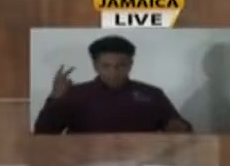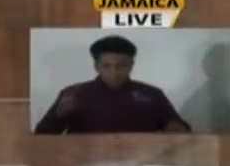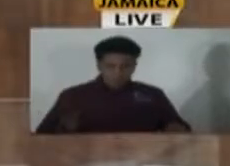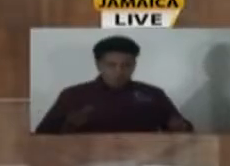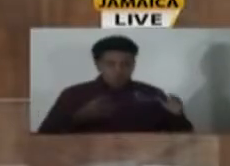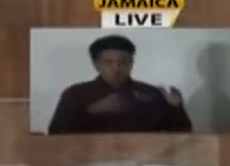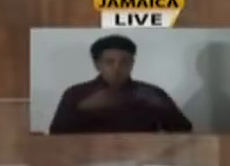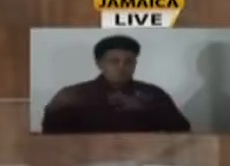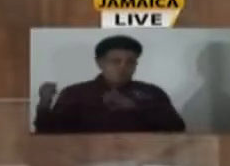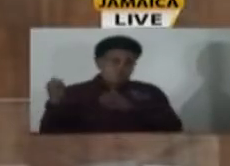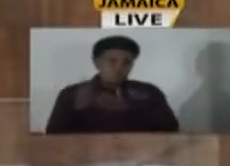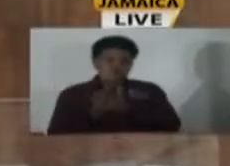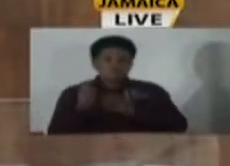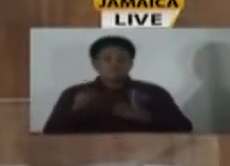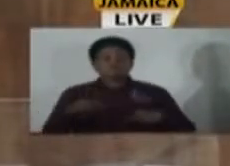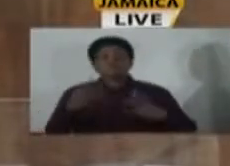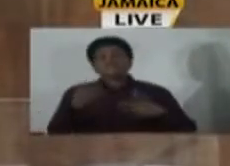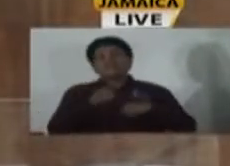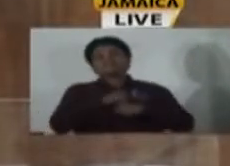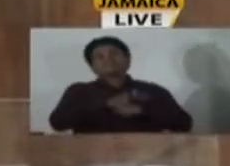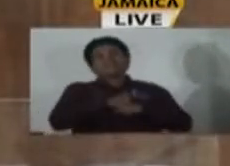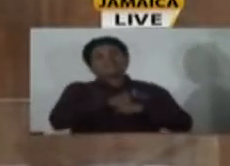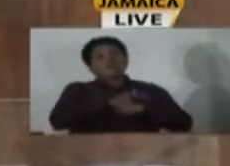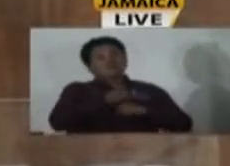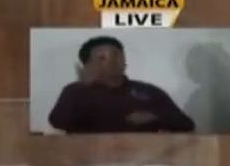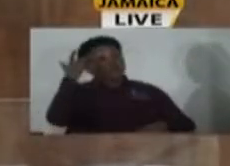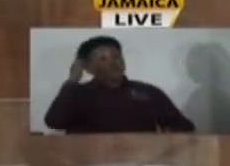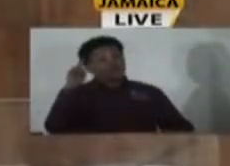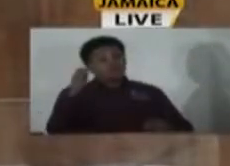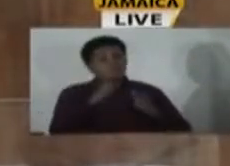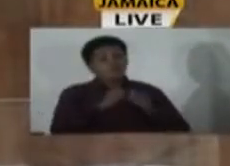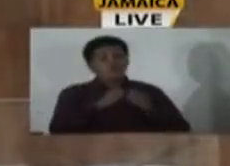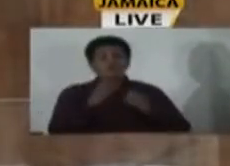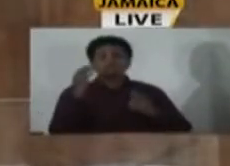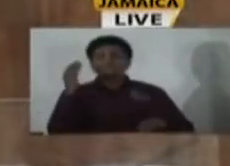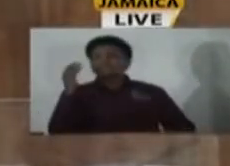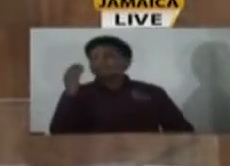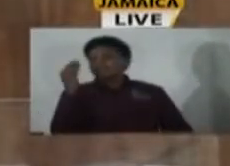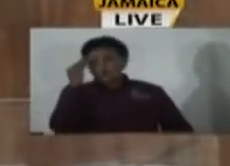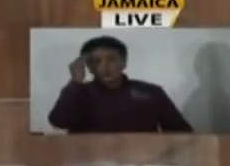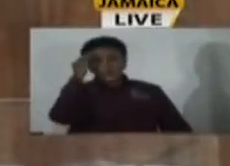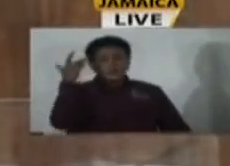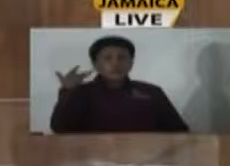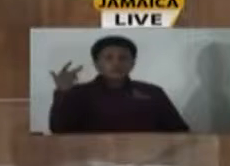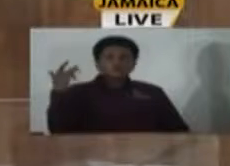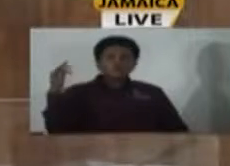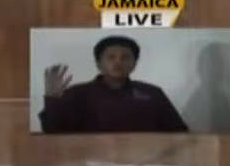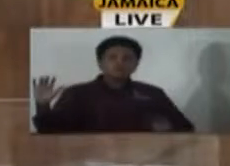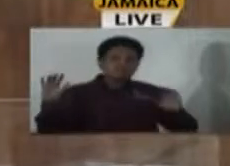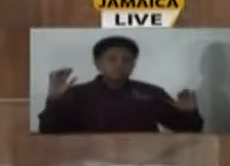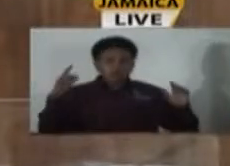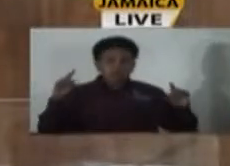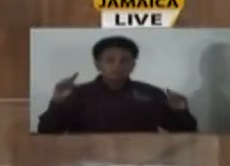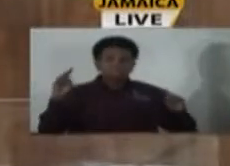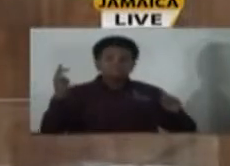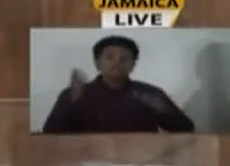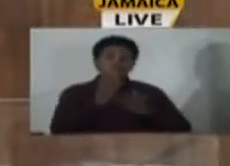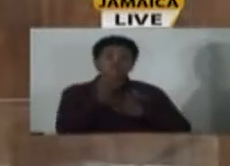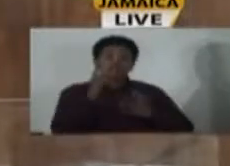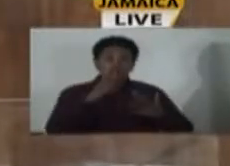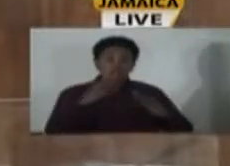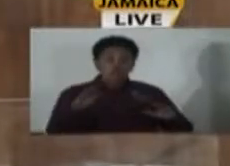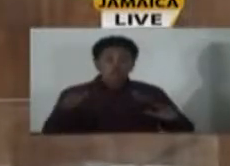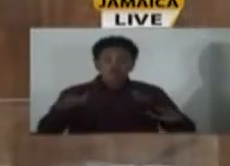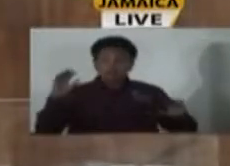And that provides a safeguard. First of all, it's more transparent. And secondly, it allows the Parliament to